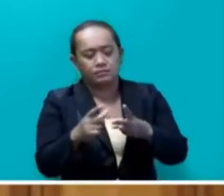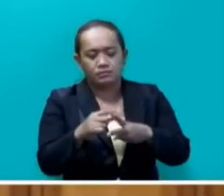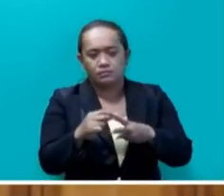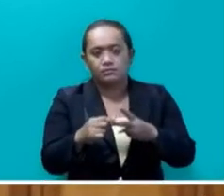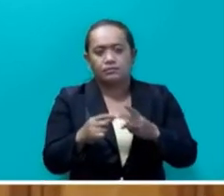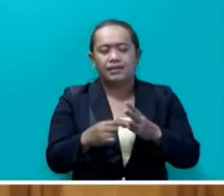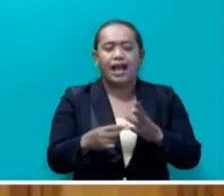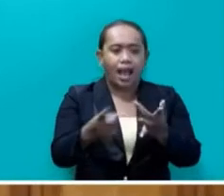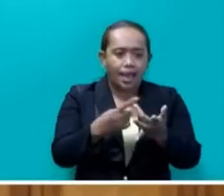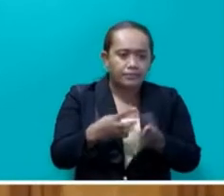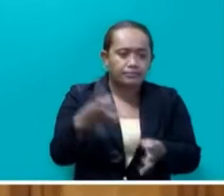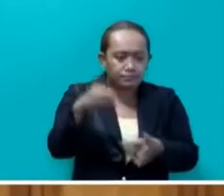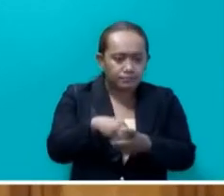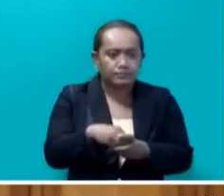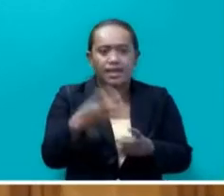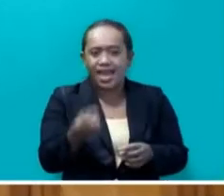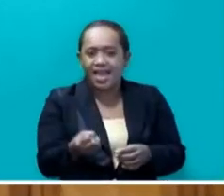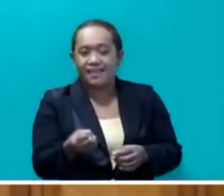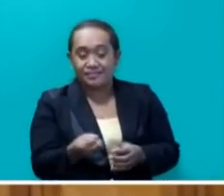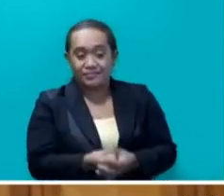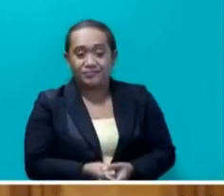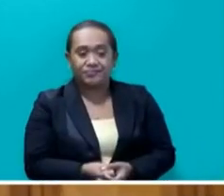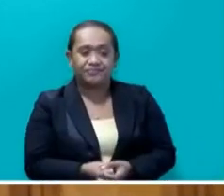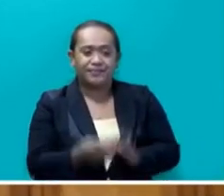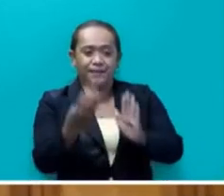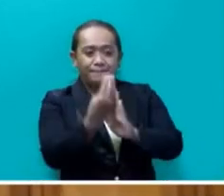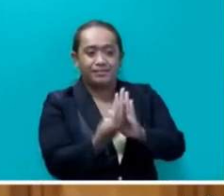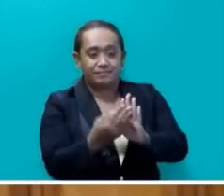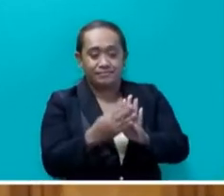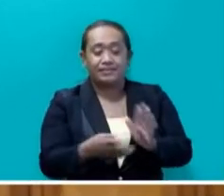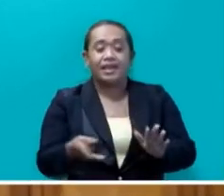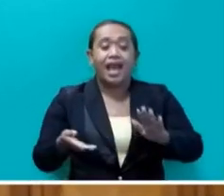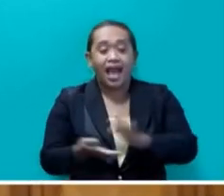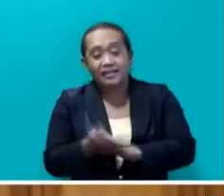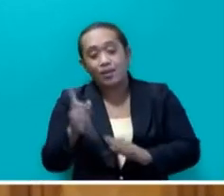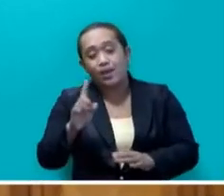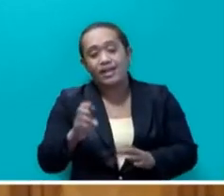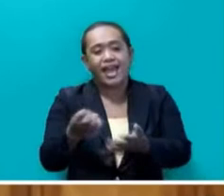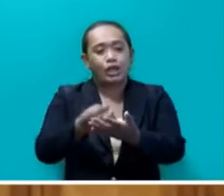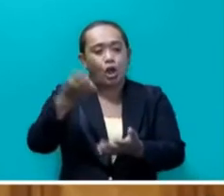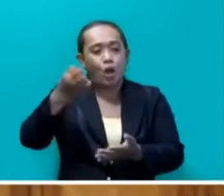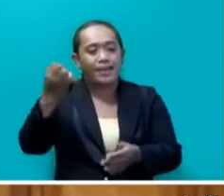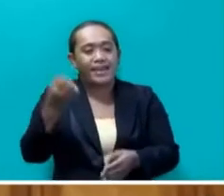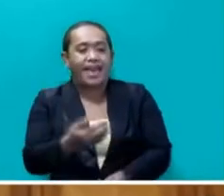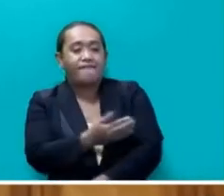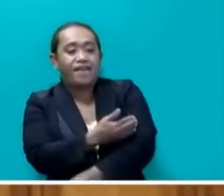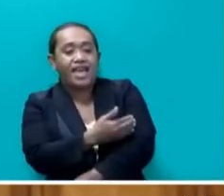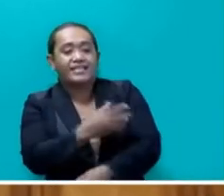and others in here that fall within the ambit of the Economic Affairs Committee. But